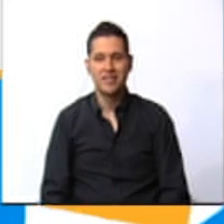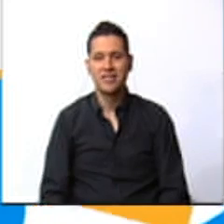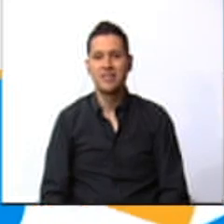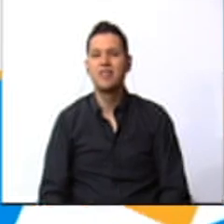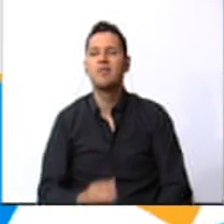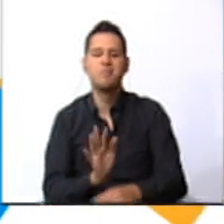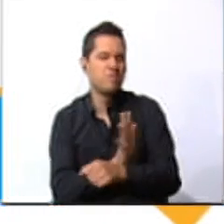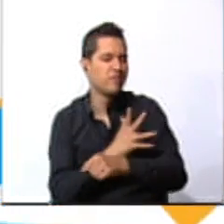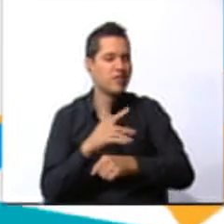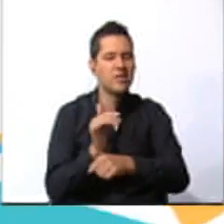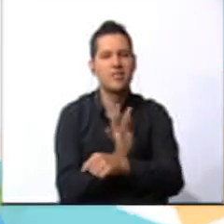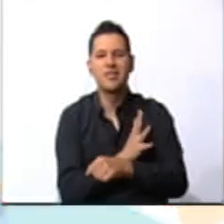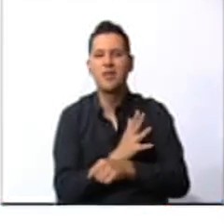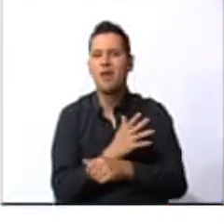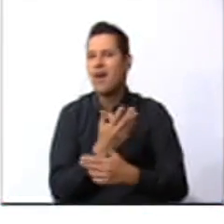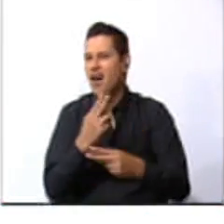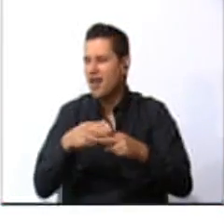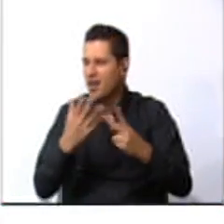you today?